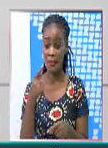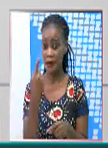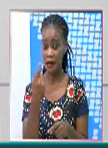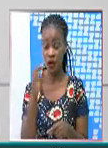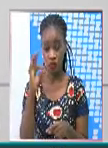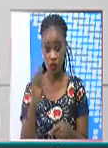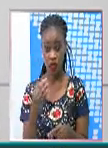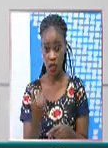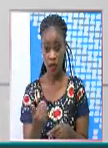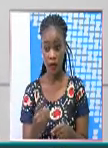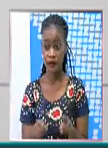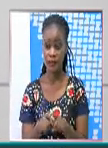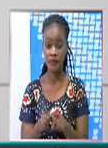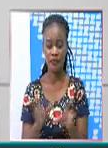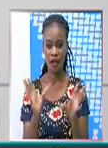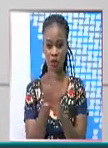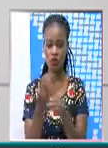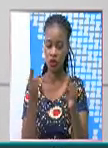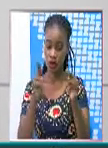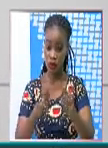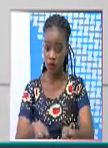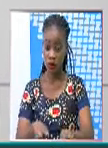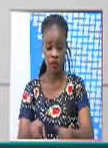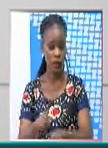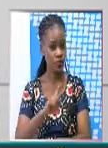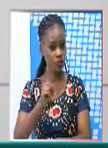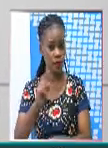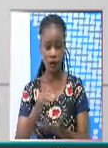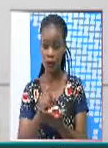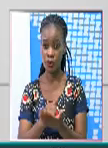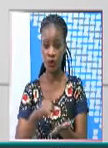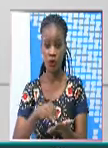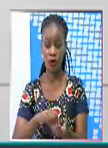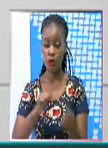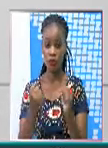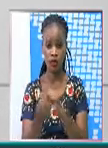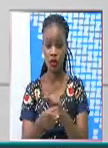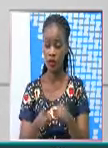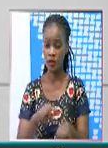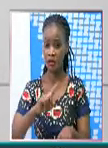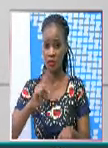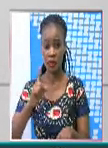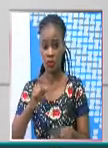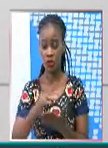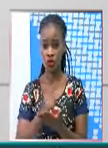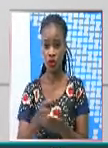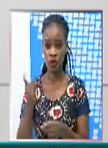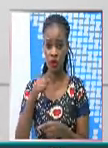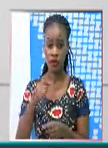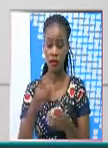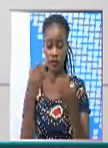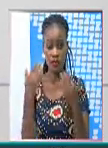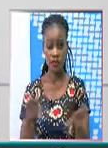right now, nothing will happen. Because we need to change this attitude. We need to have a